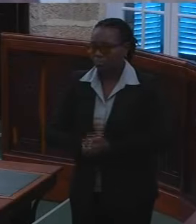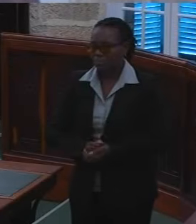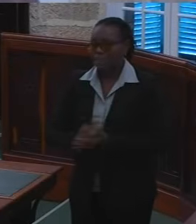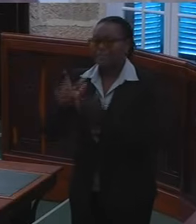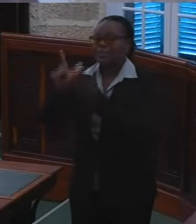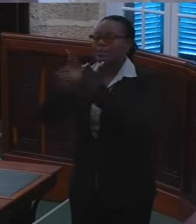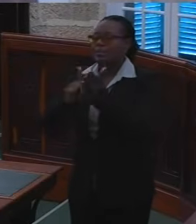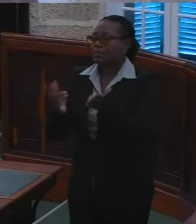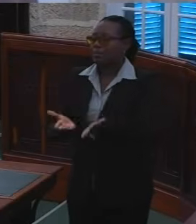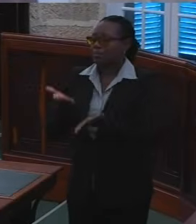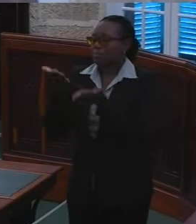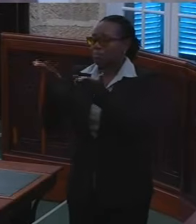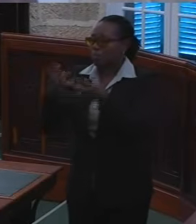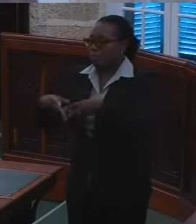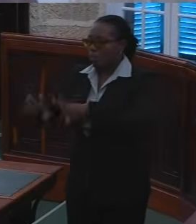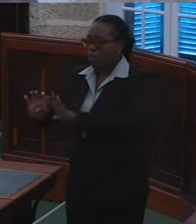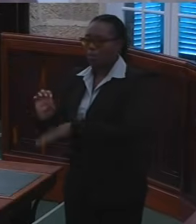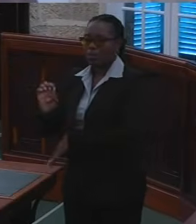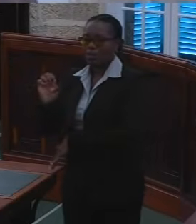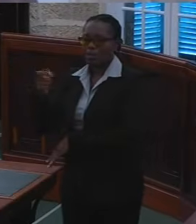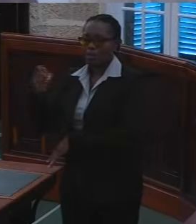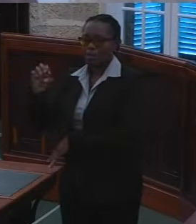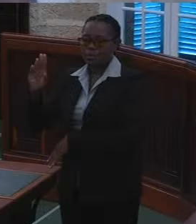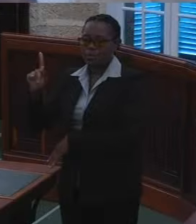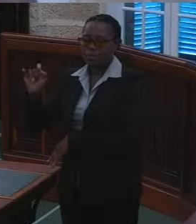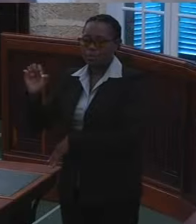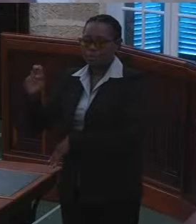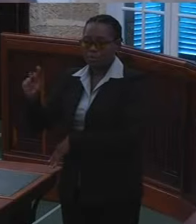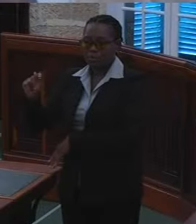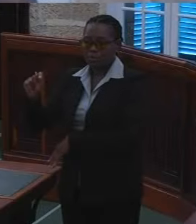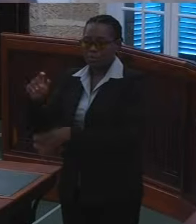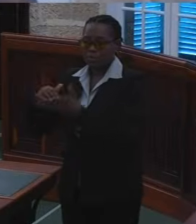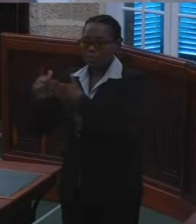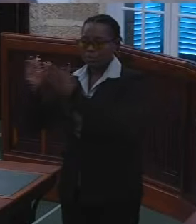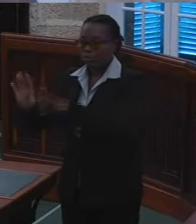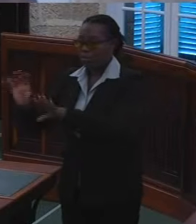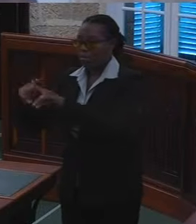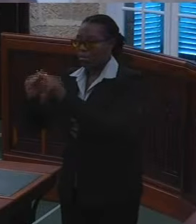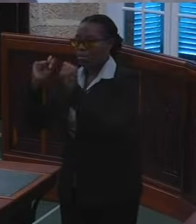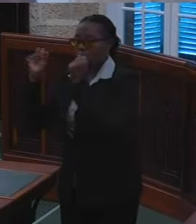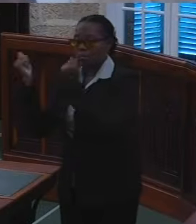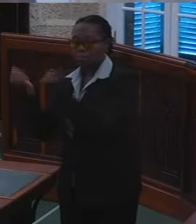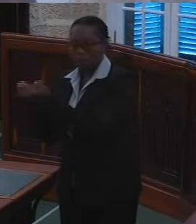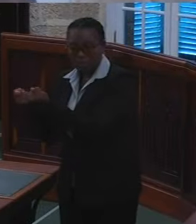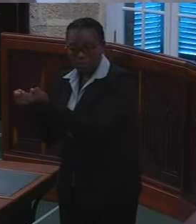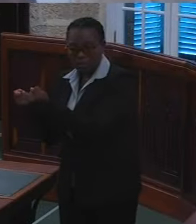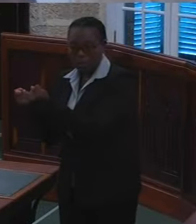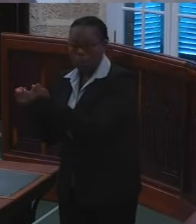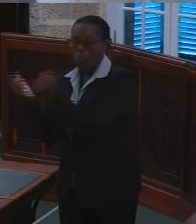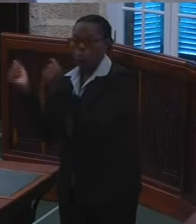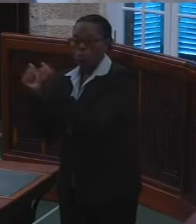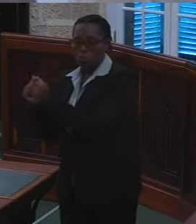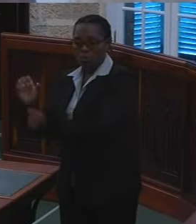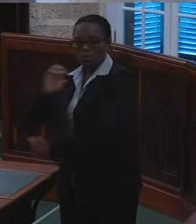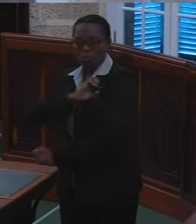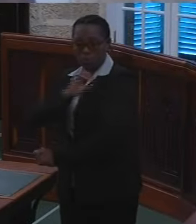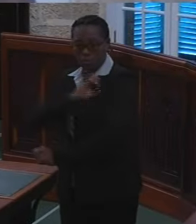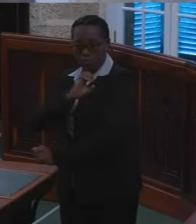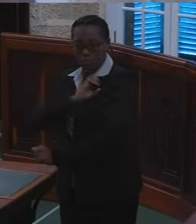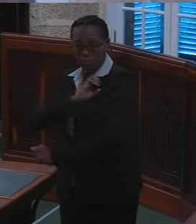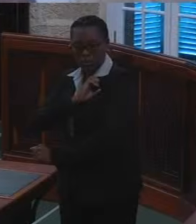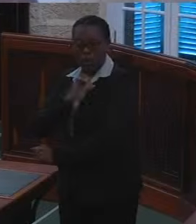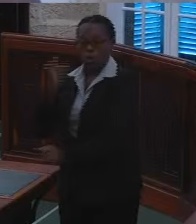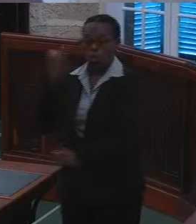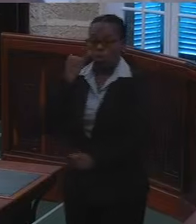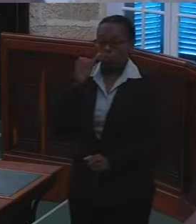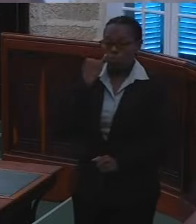allows us, the executive director and her team, a nominee, to go with the police at any reported areas